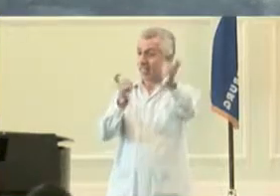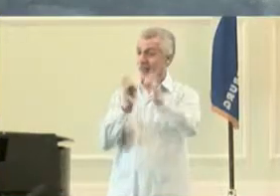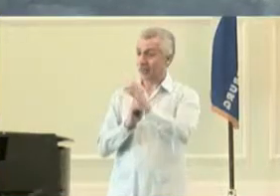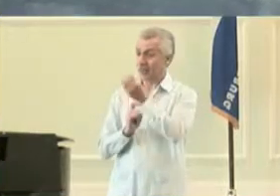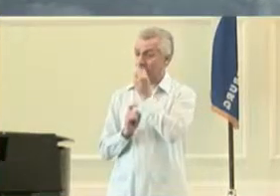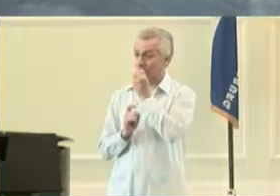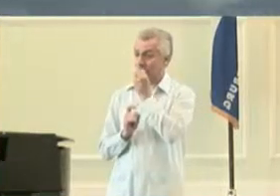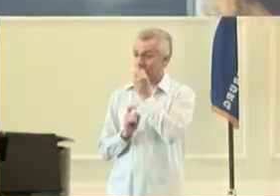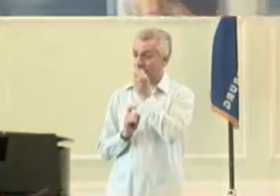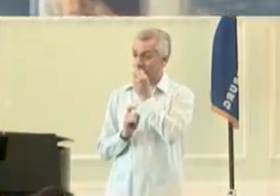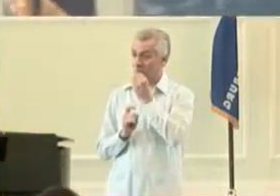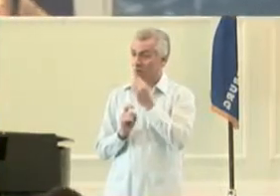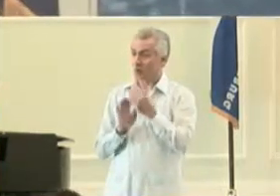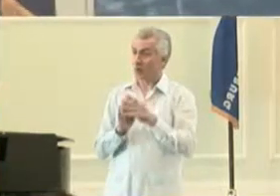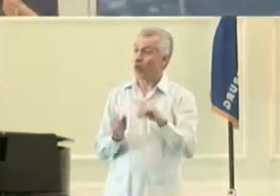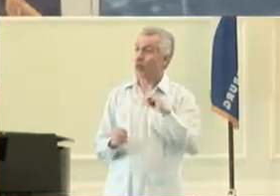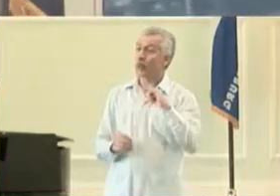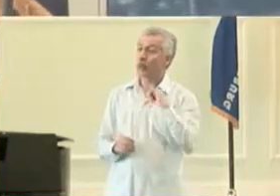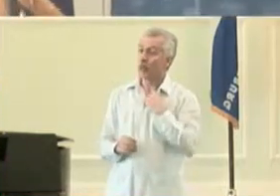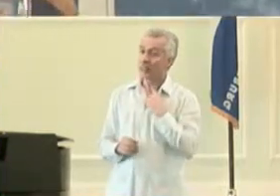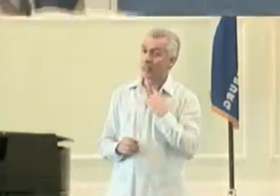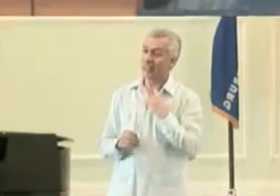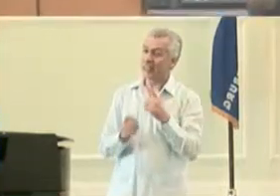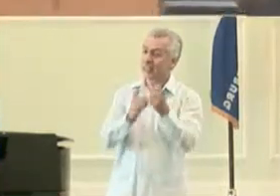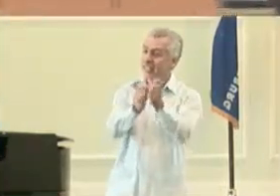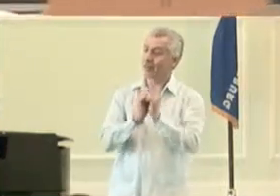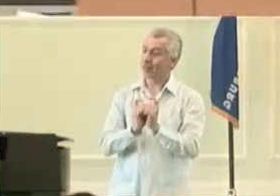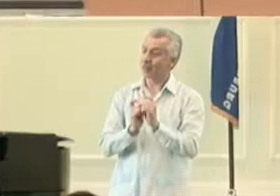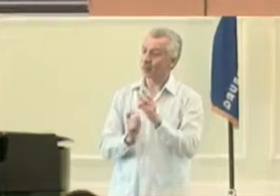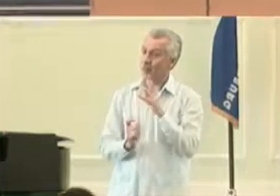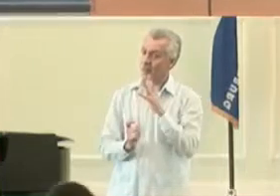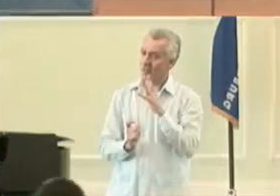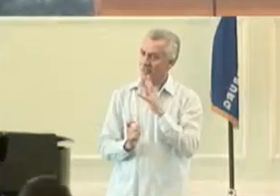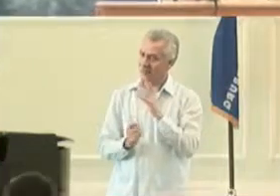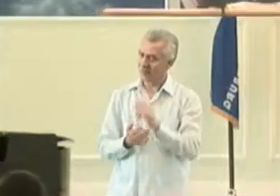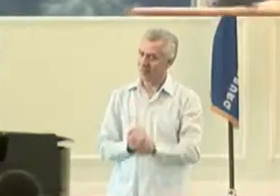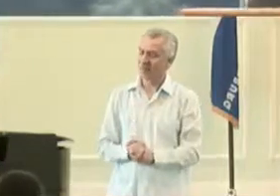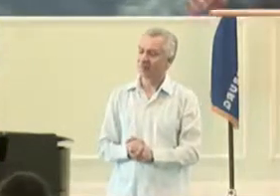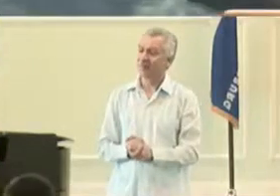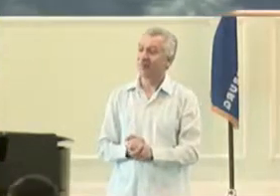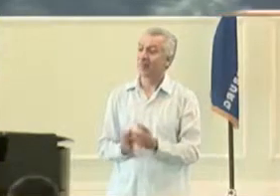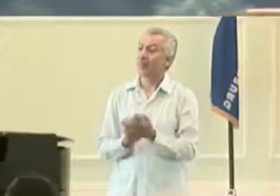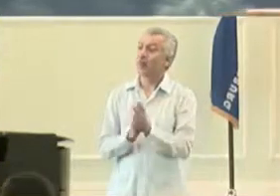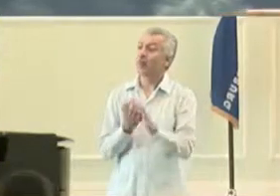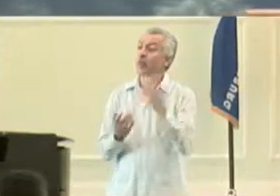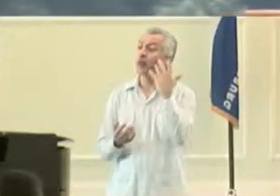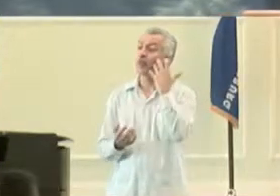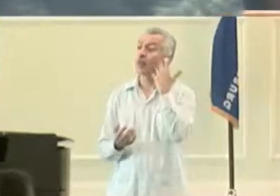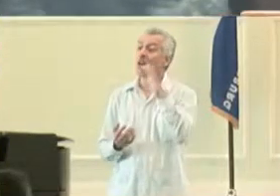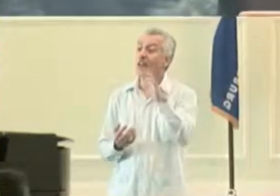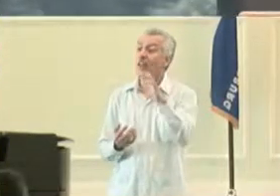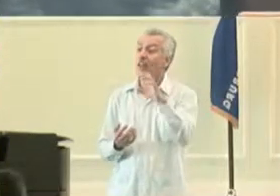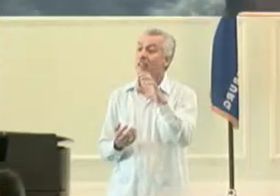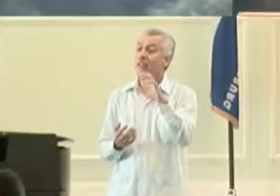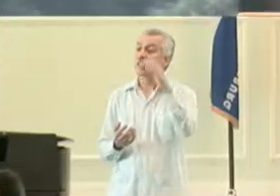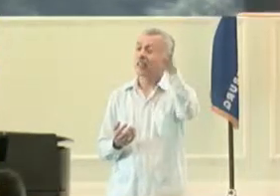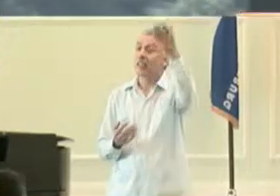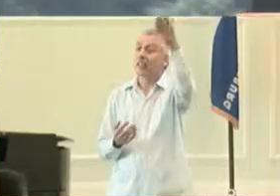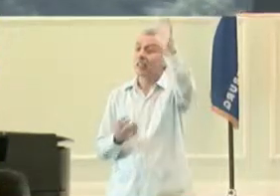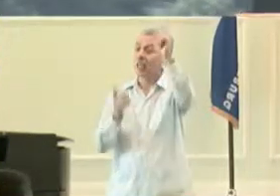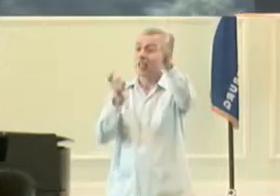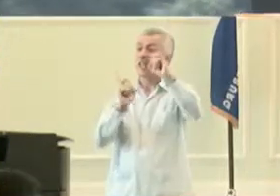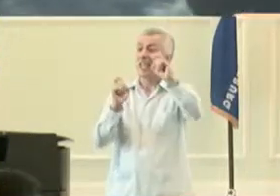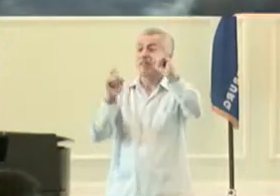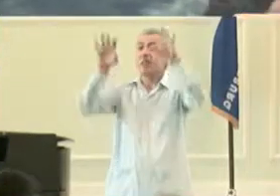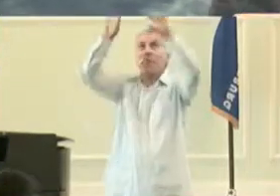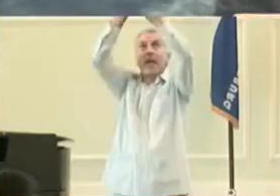what? Water. And then, if it gets too hot, he provided a what? A